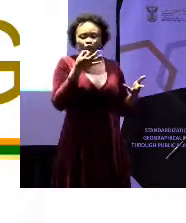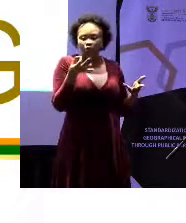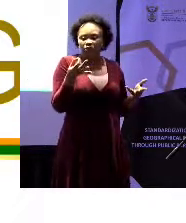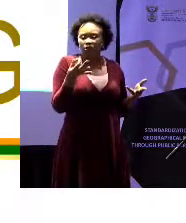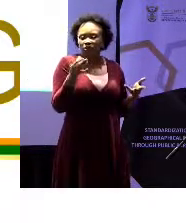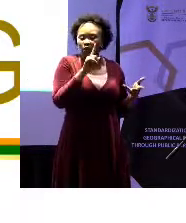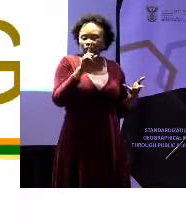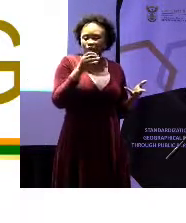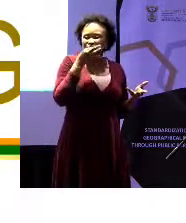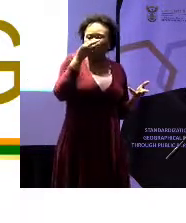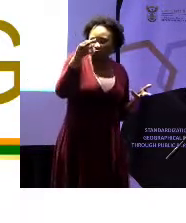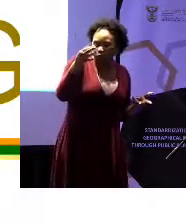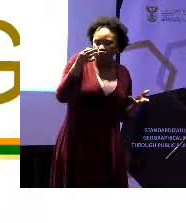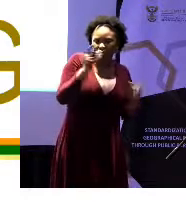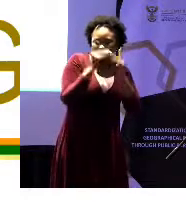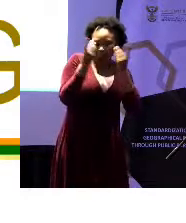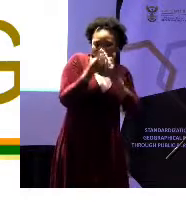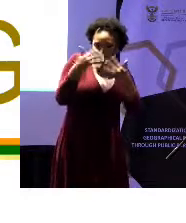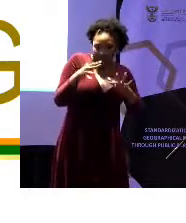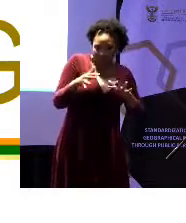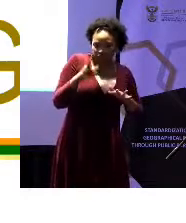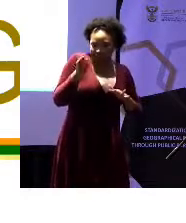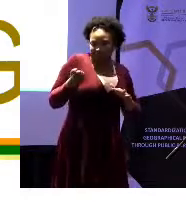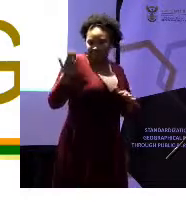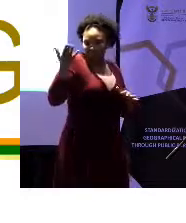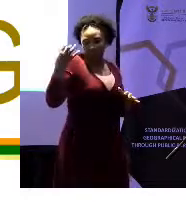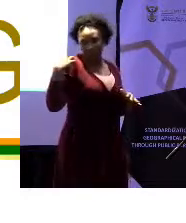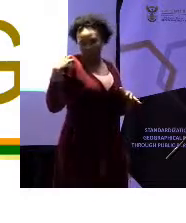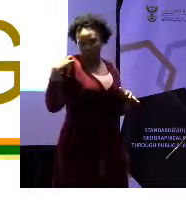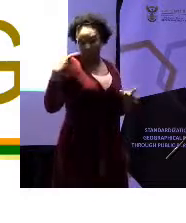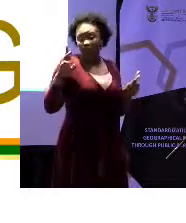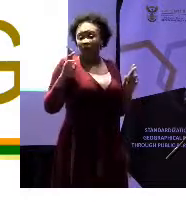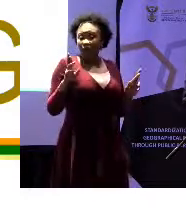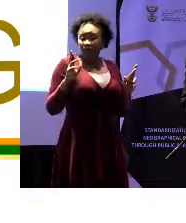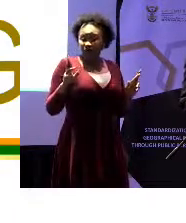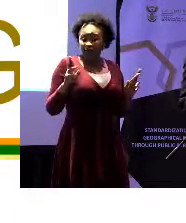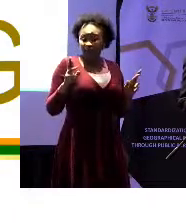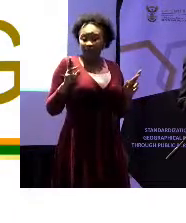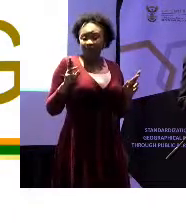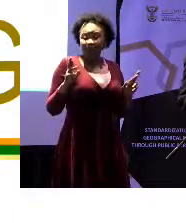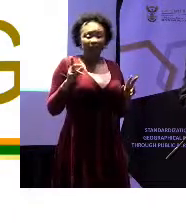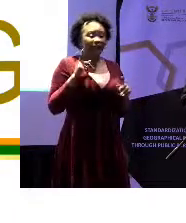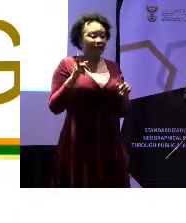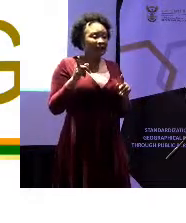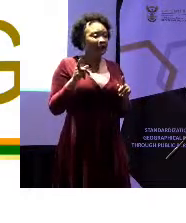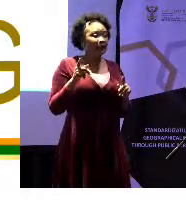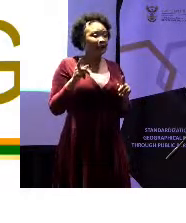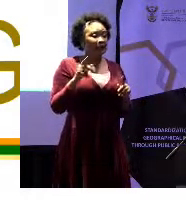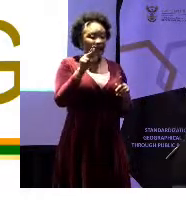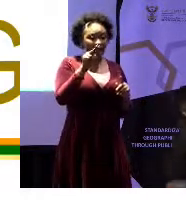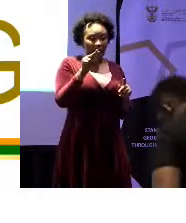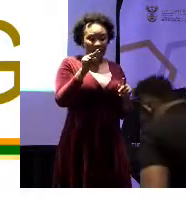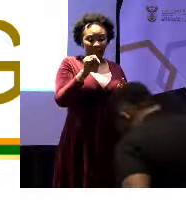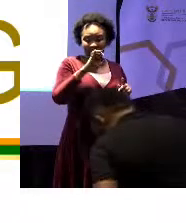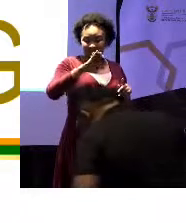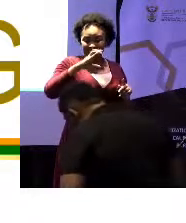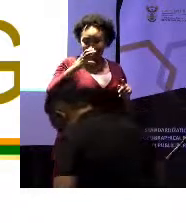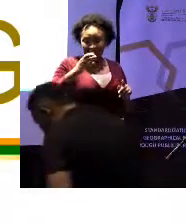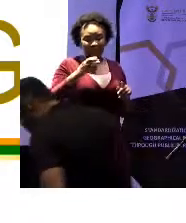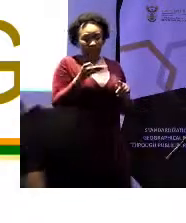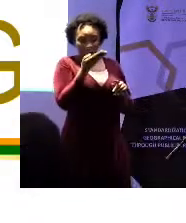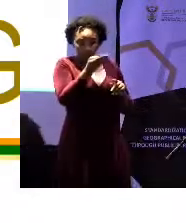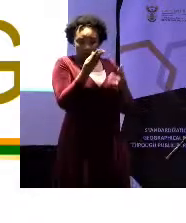to the department, which will go to the minister. Hopefully it will find its way to the MINMEC, that's where the MEC sit with the